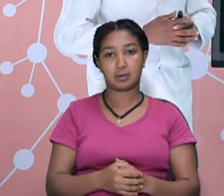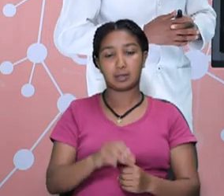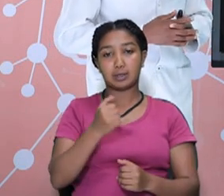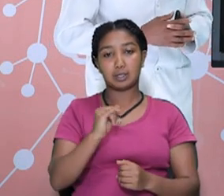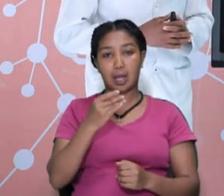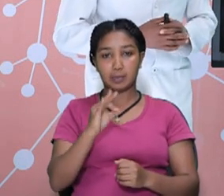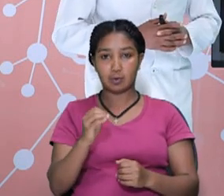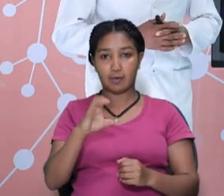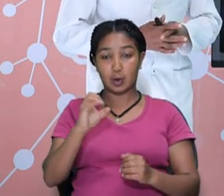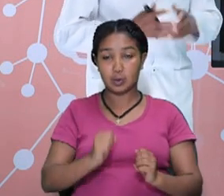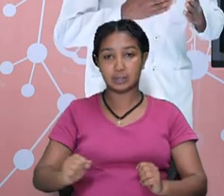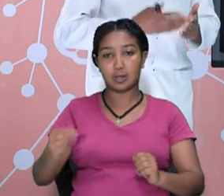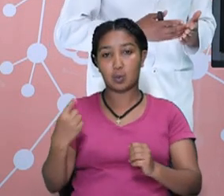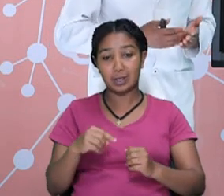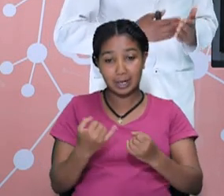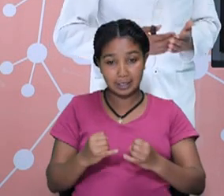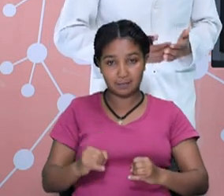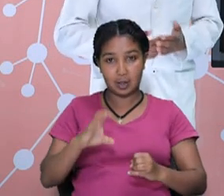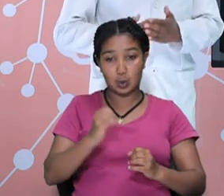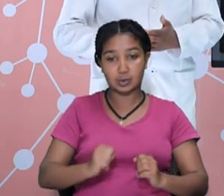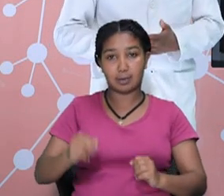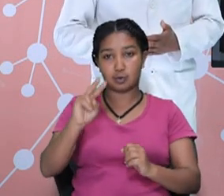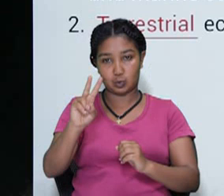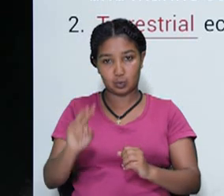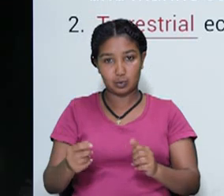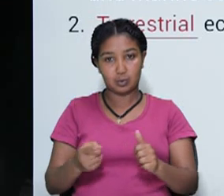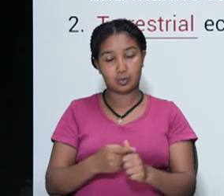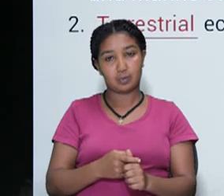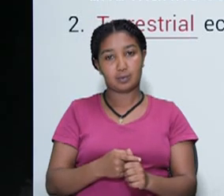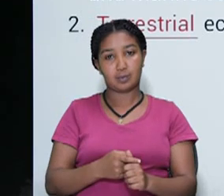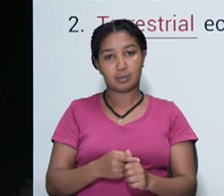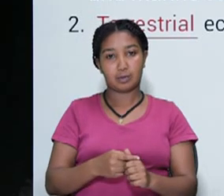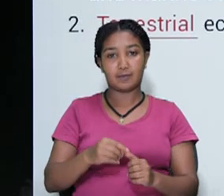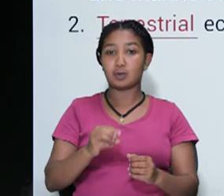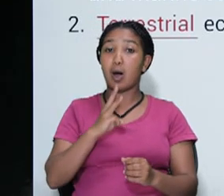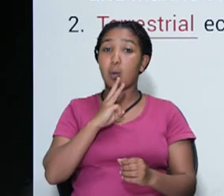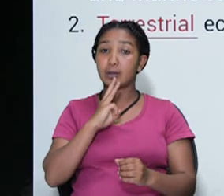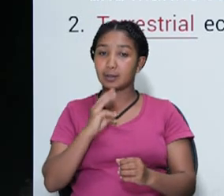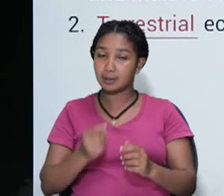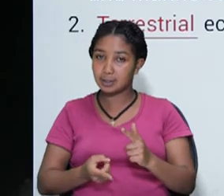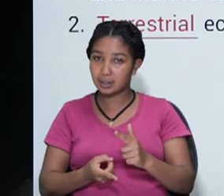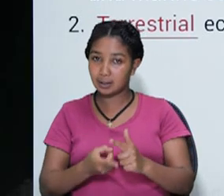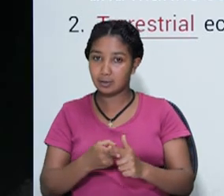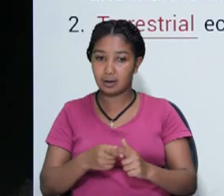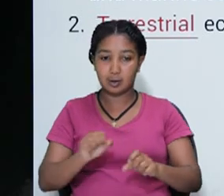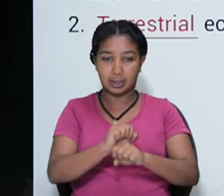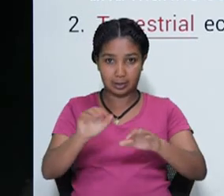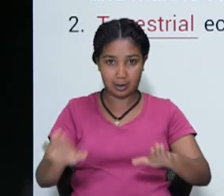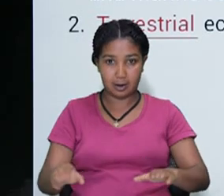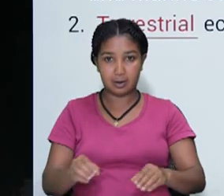The other is types of ecosystems. We classified ecosystems into two, as aquatic ecosystems and